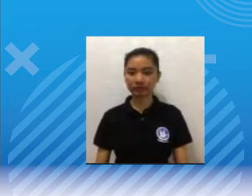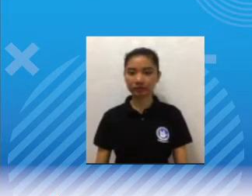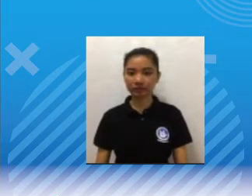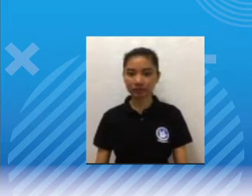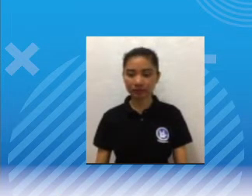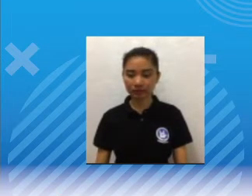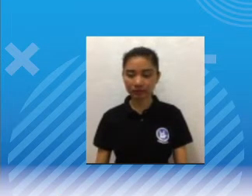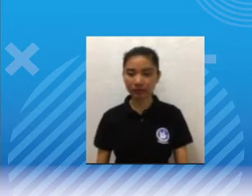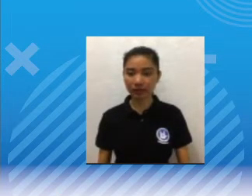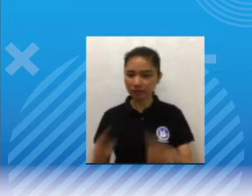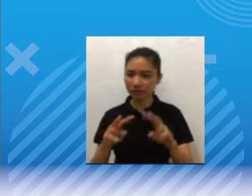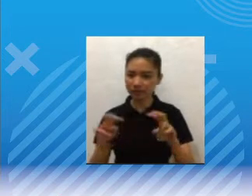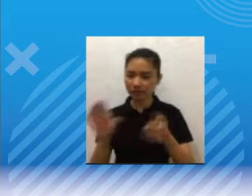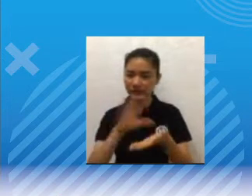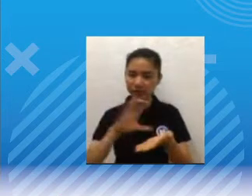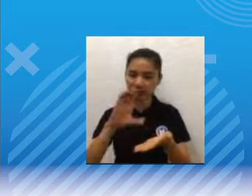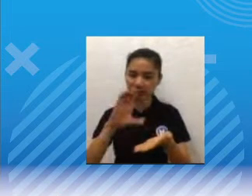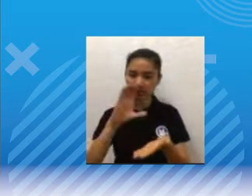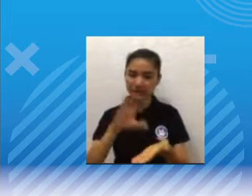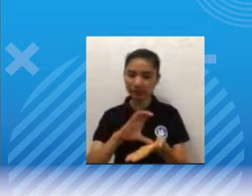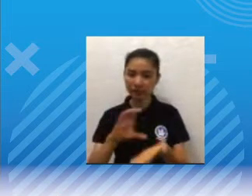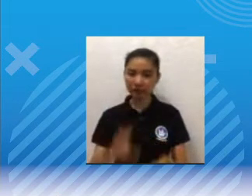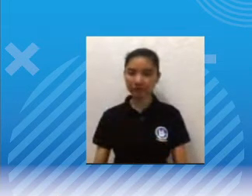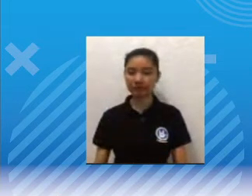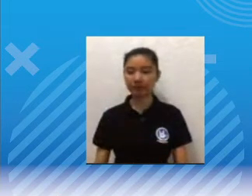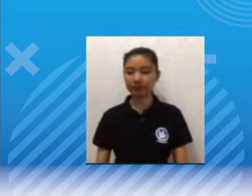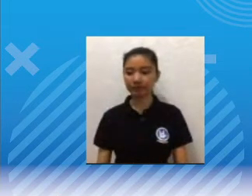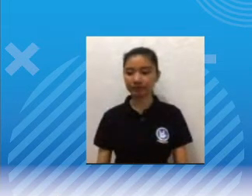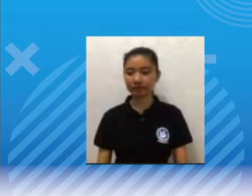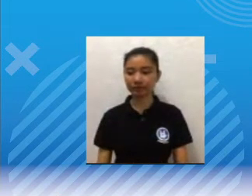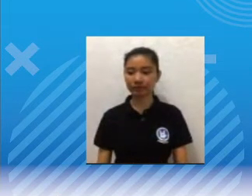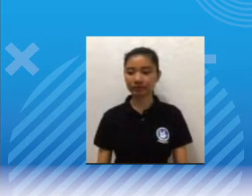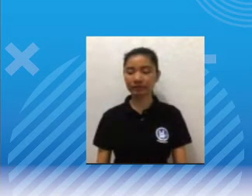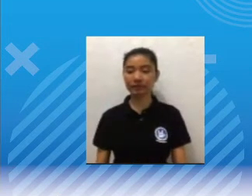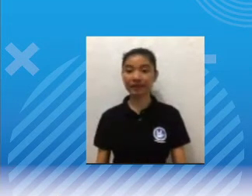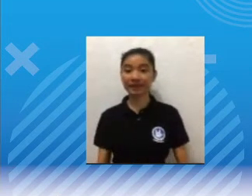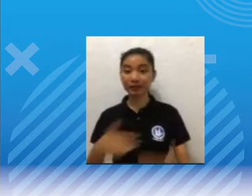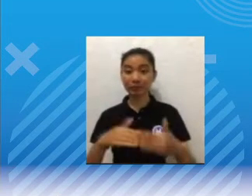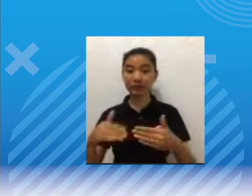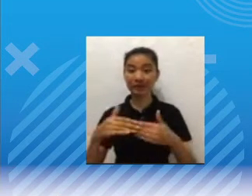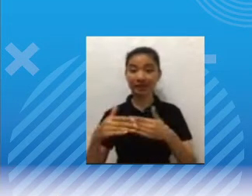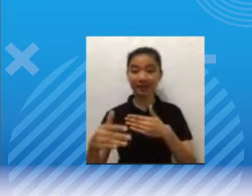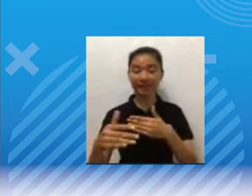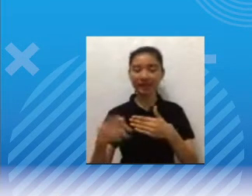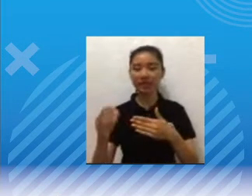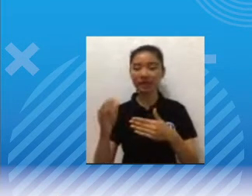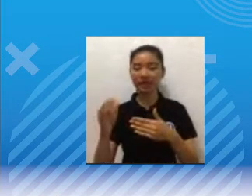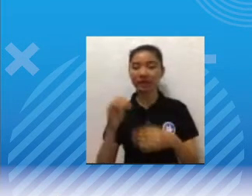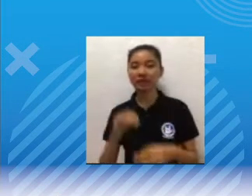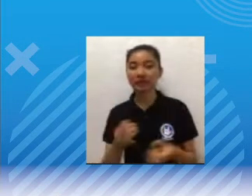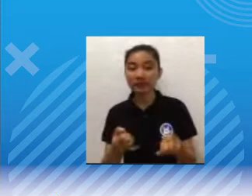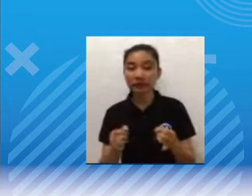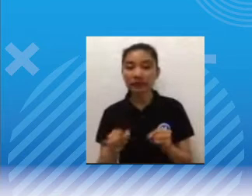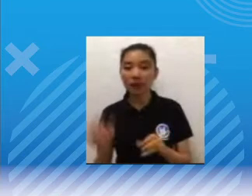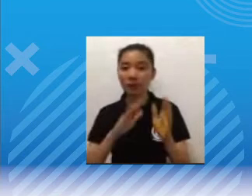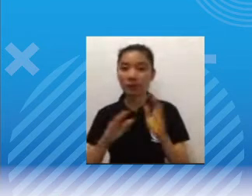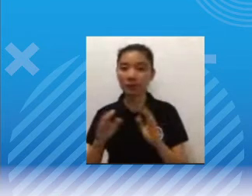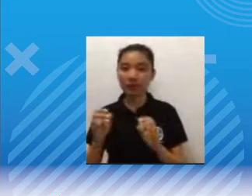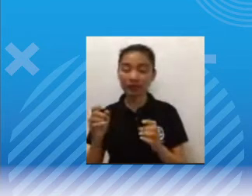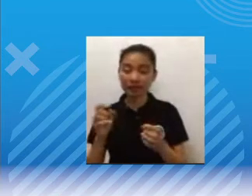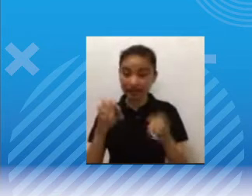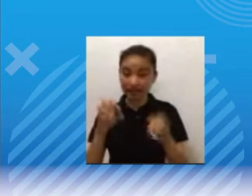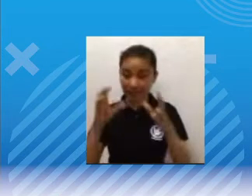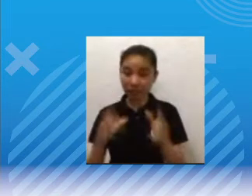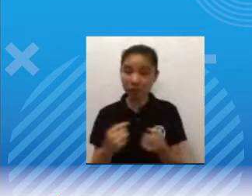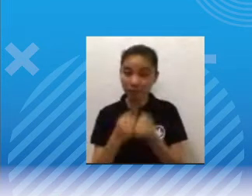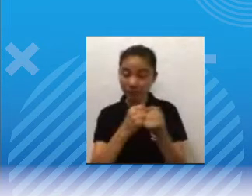Center. All right, so let's move now to the current initiatives and policies that support teacher quality in the